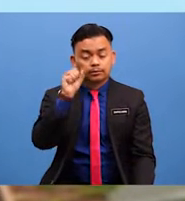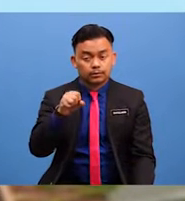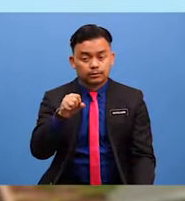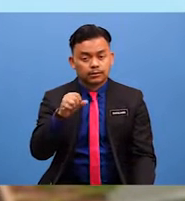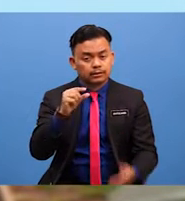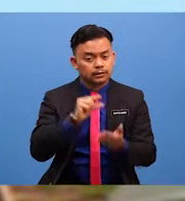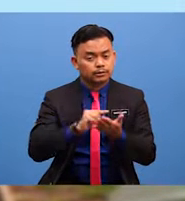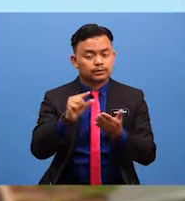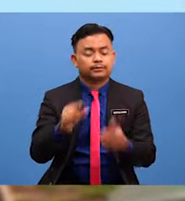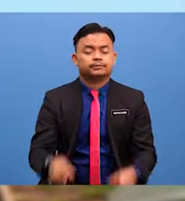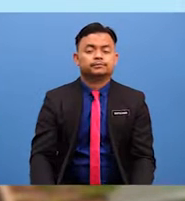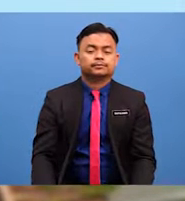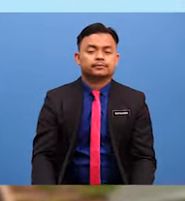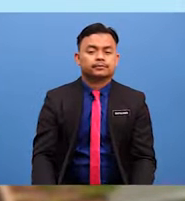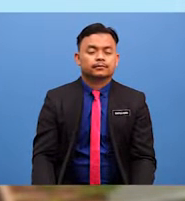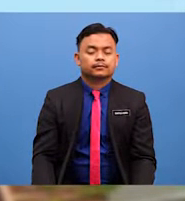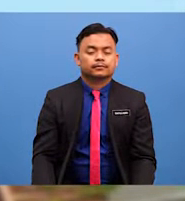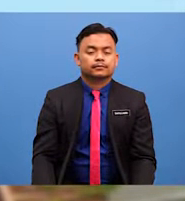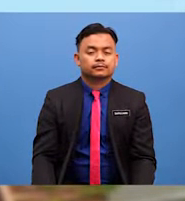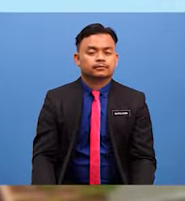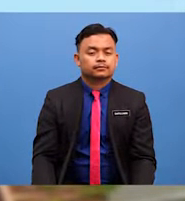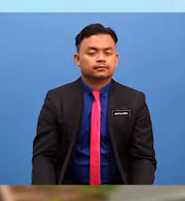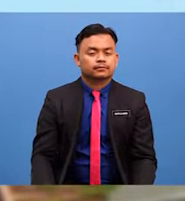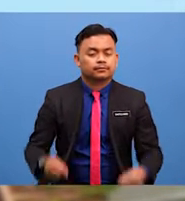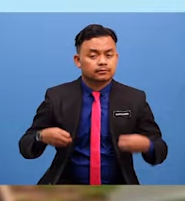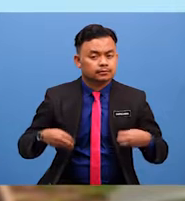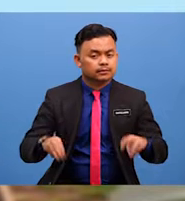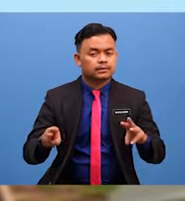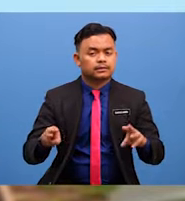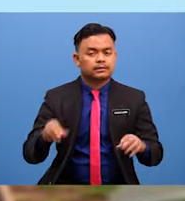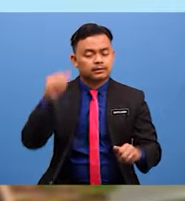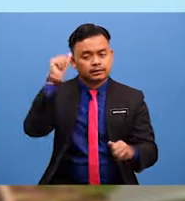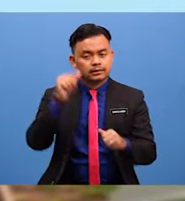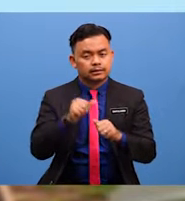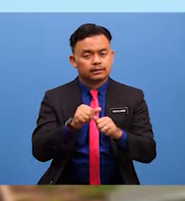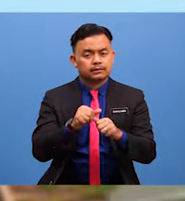Do you still remember the mind map that you prepared earlier?